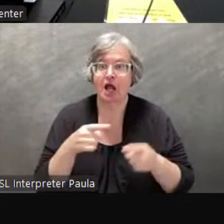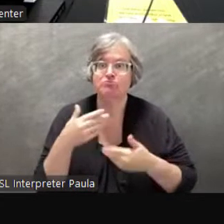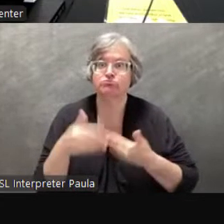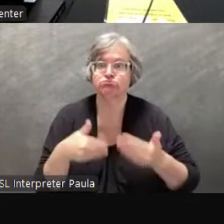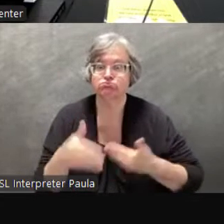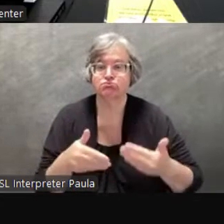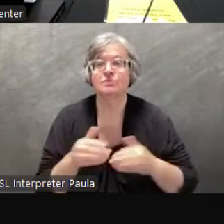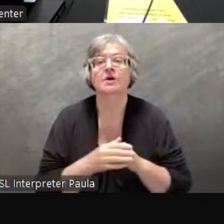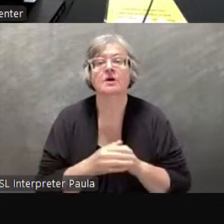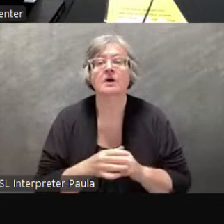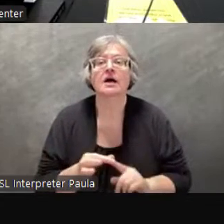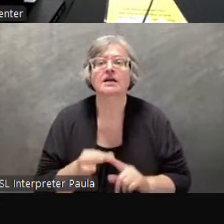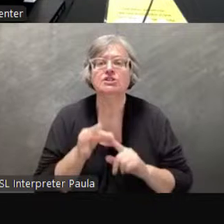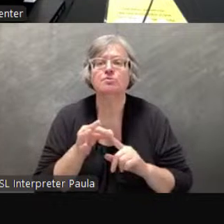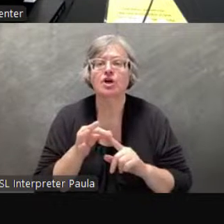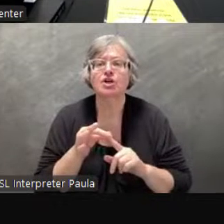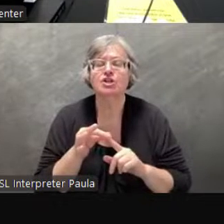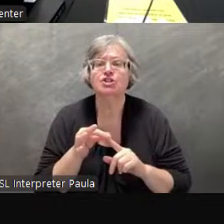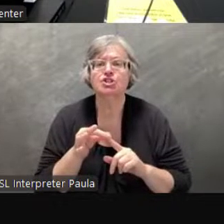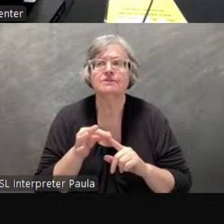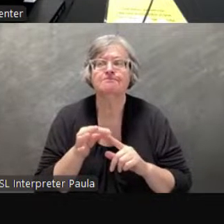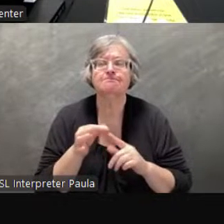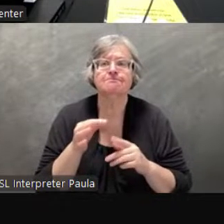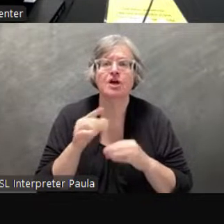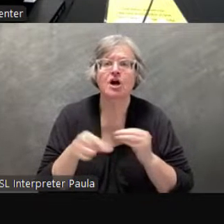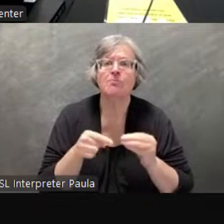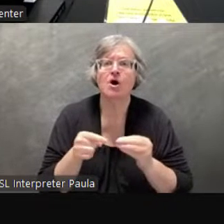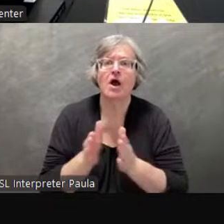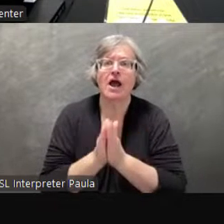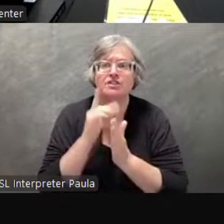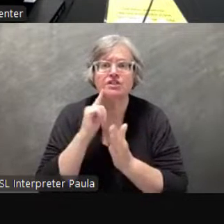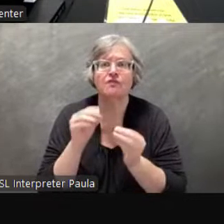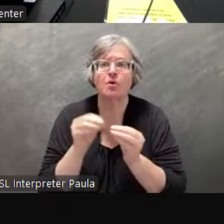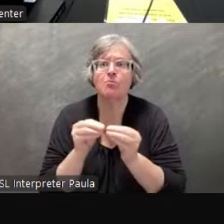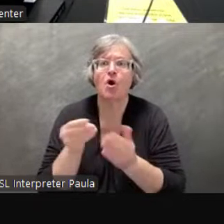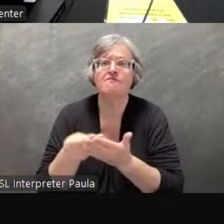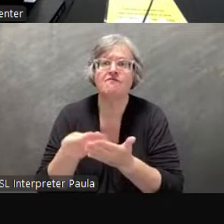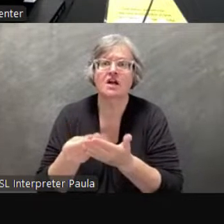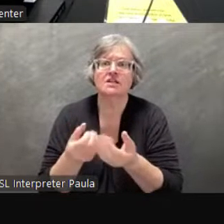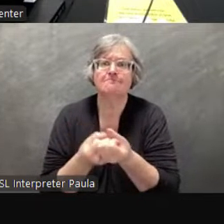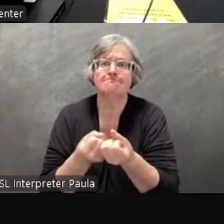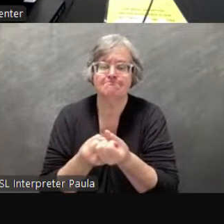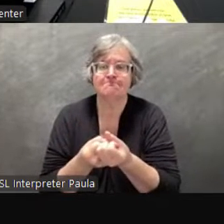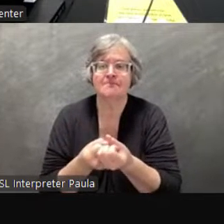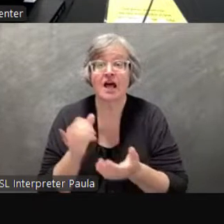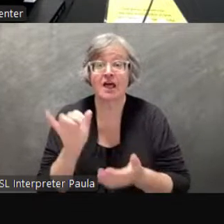of identifying or pushing for more funding. So that's my